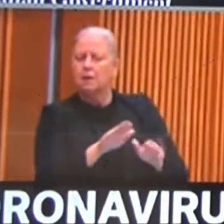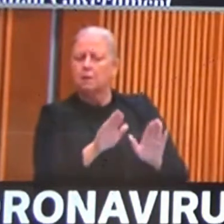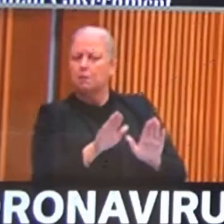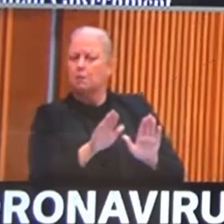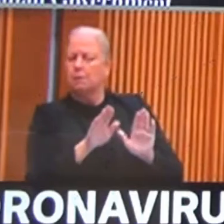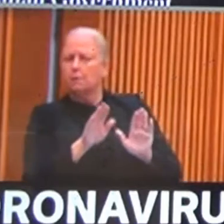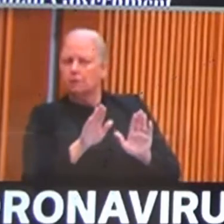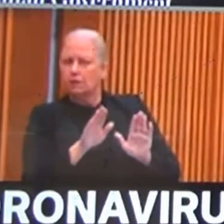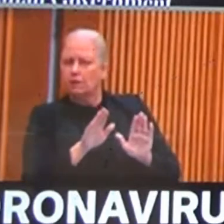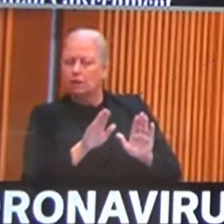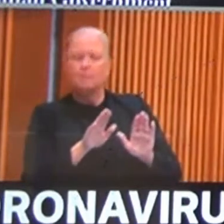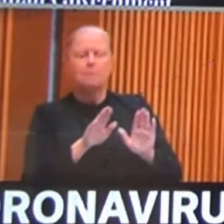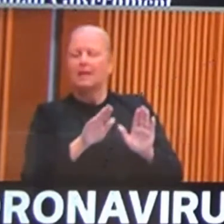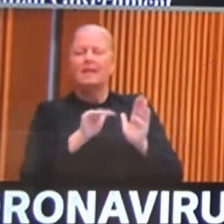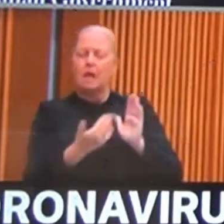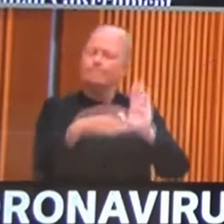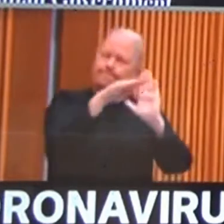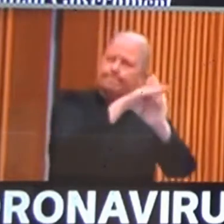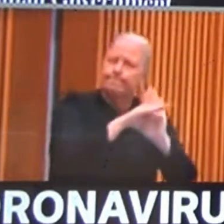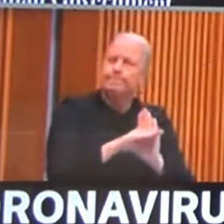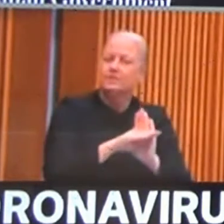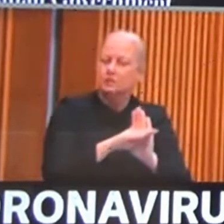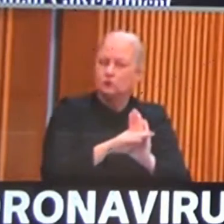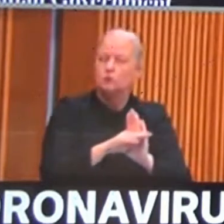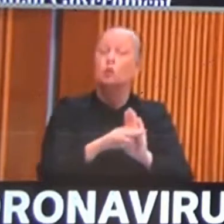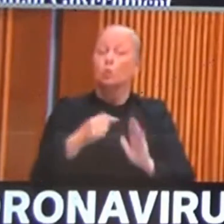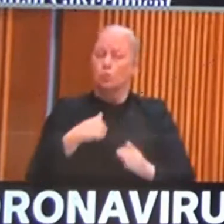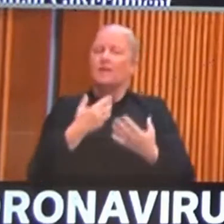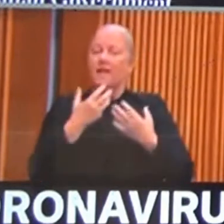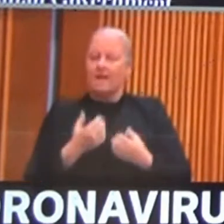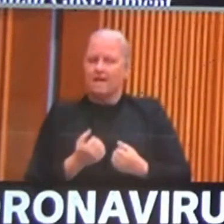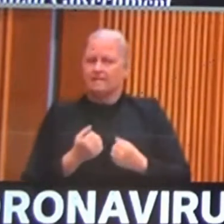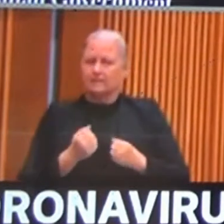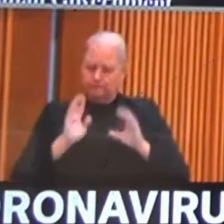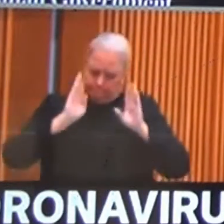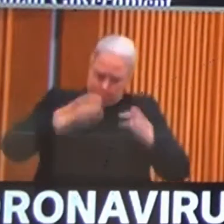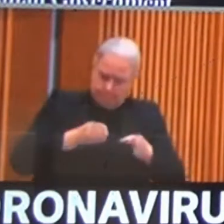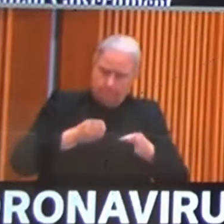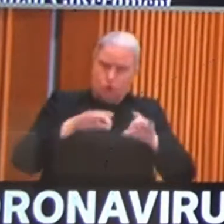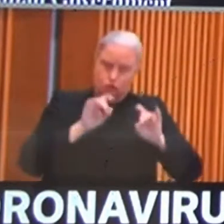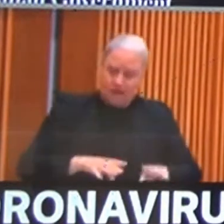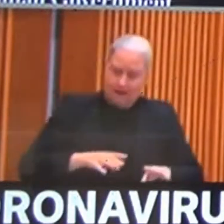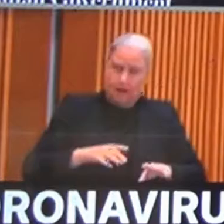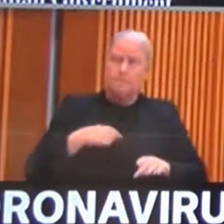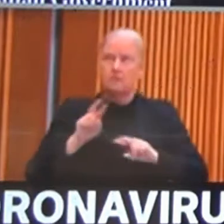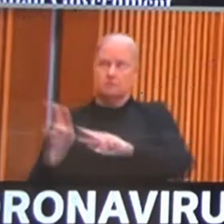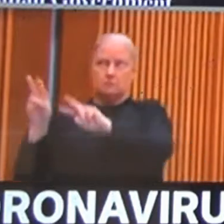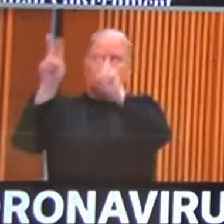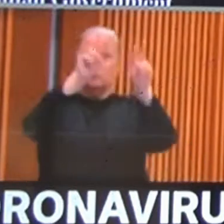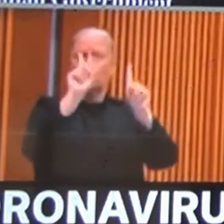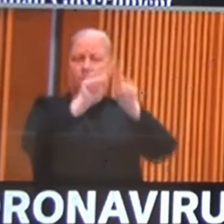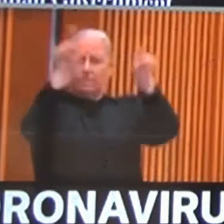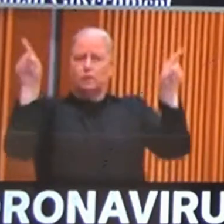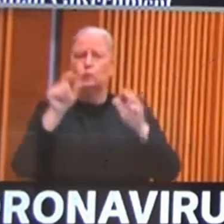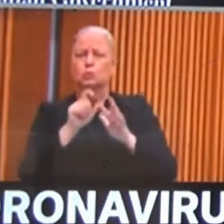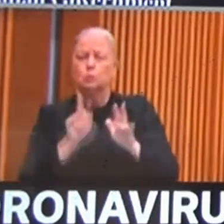to take additional measures. So we're learning from the rest of the world in the same way they're learning from us. One of the things we are learning is